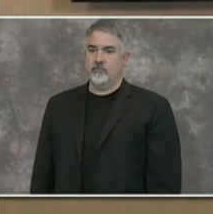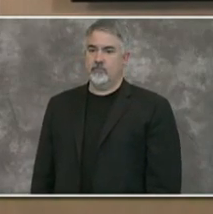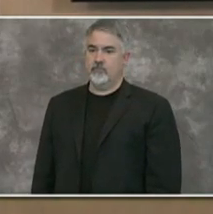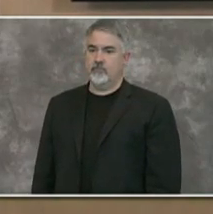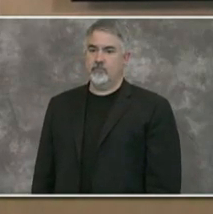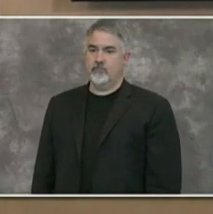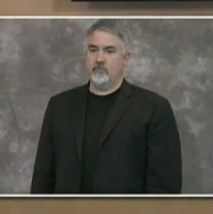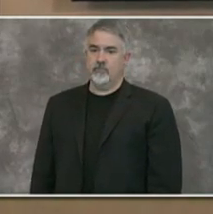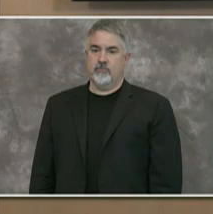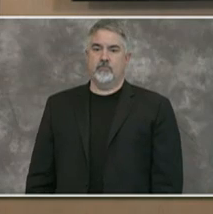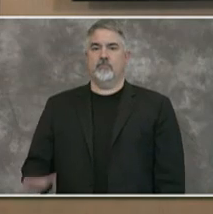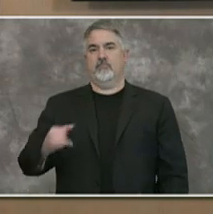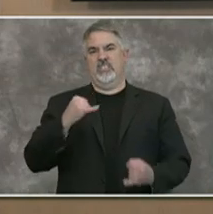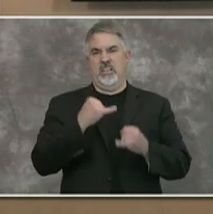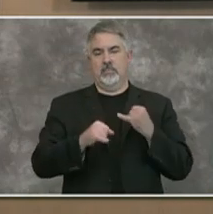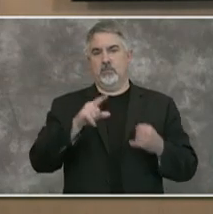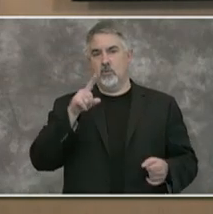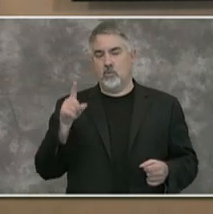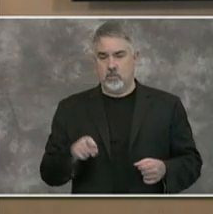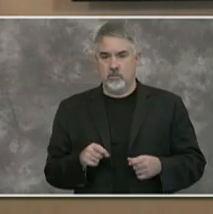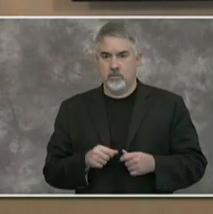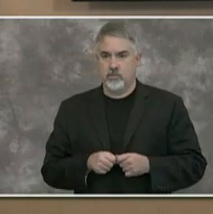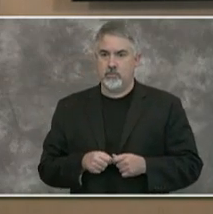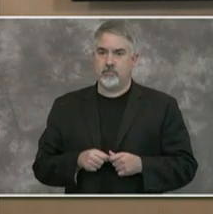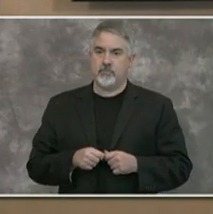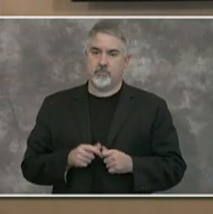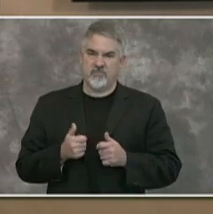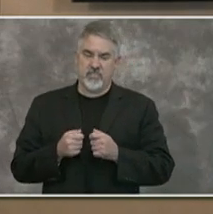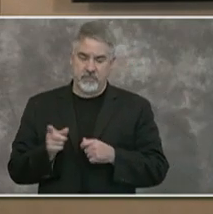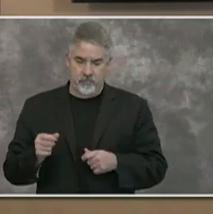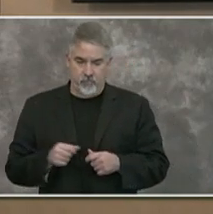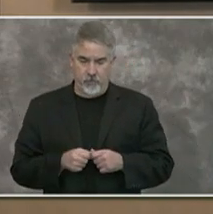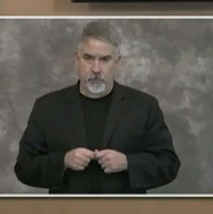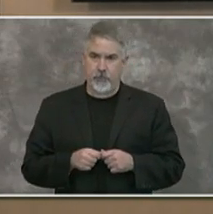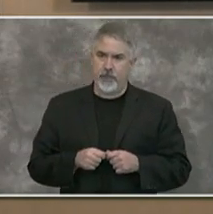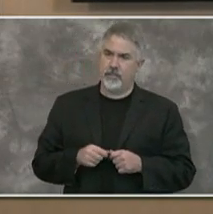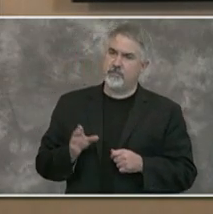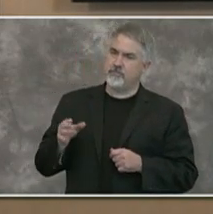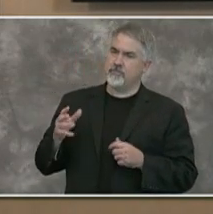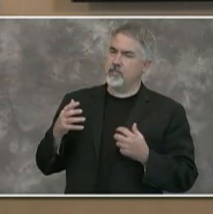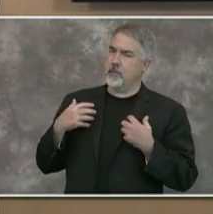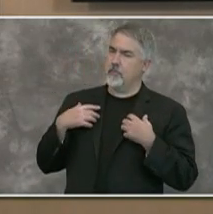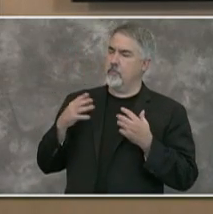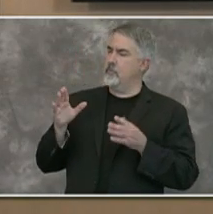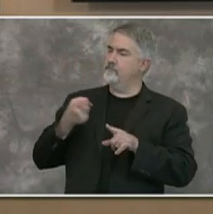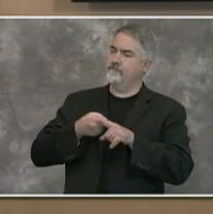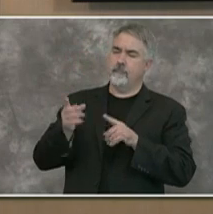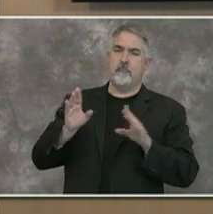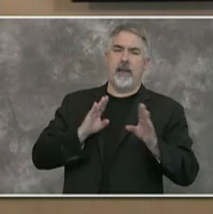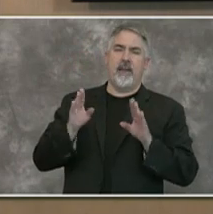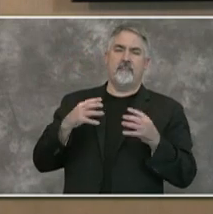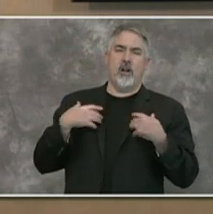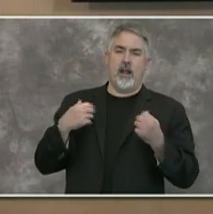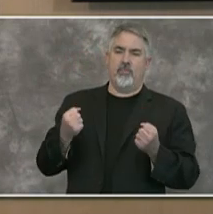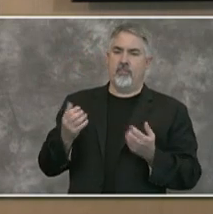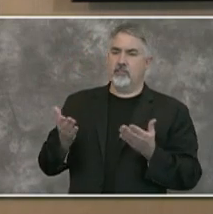This last question that we have is a text question that is dealing with behavioral health, and we'll ask Dr. Bergman to answer that question.